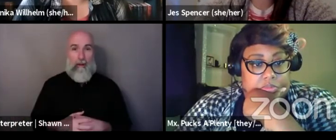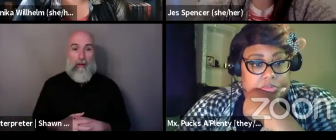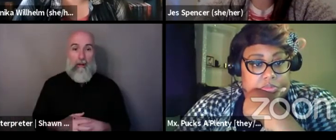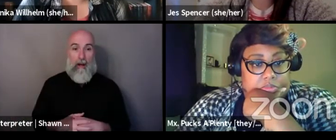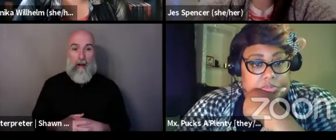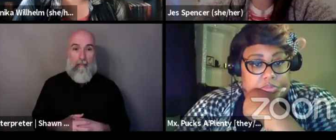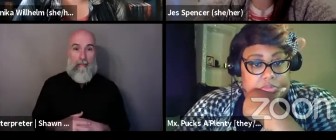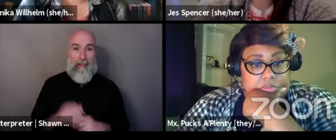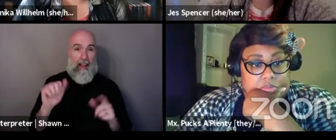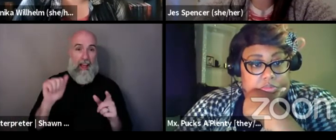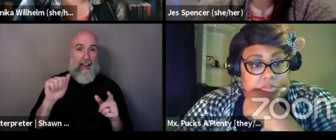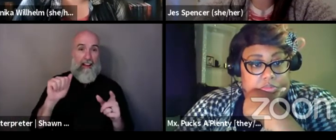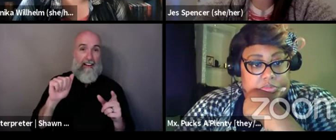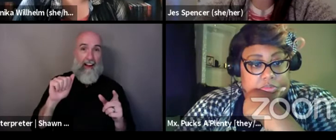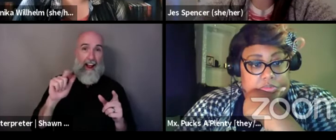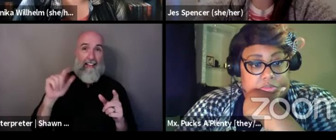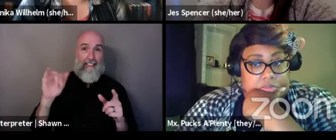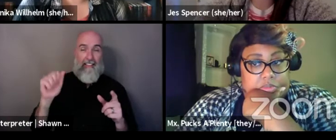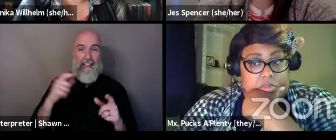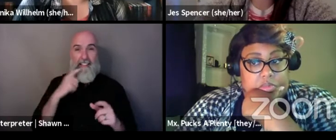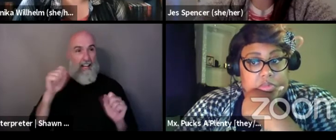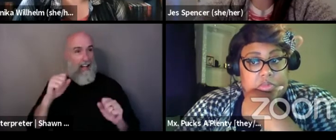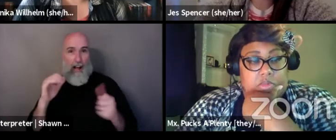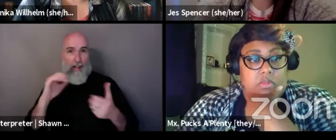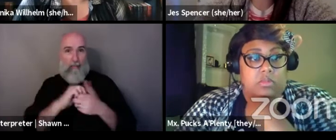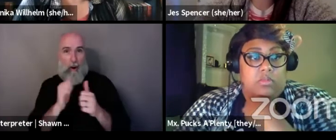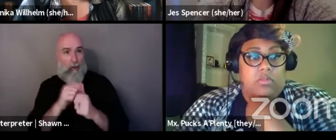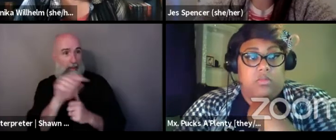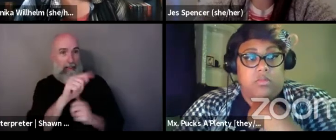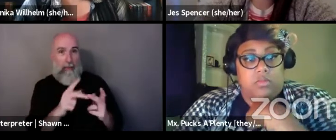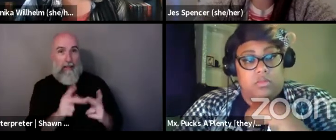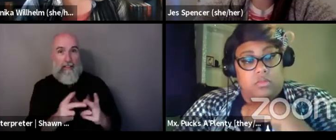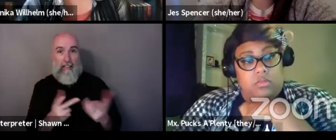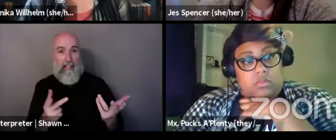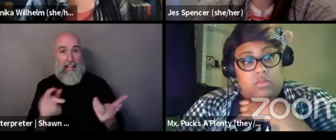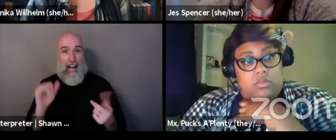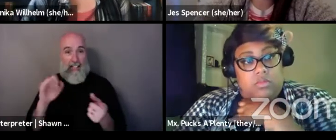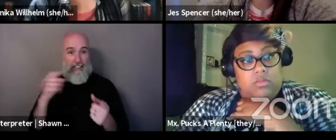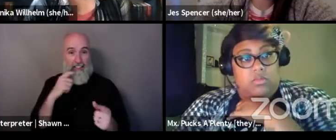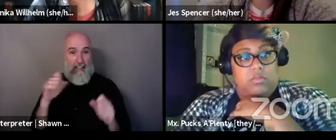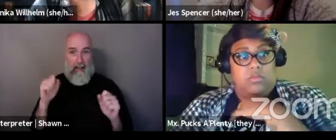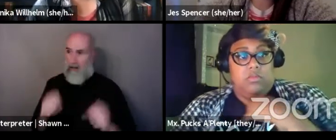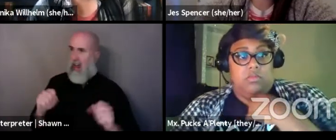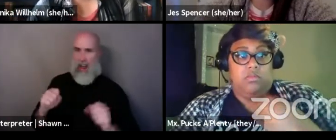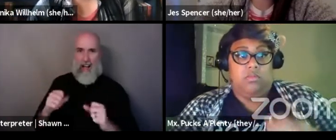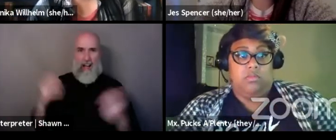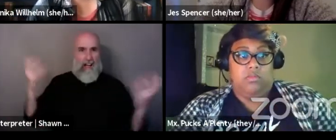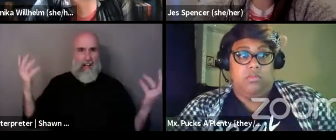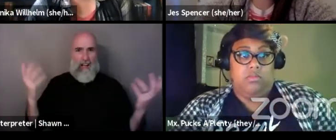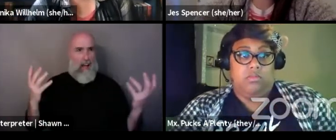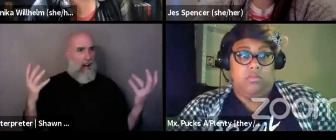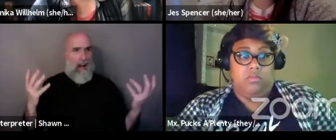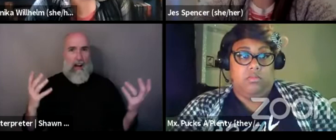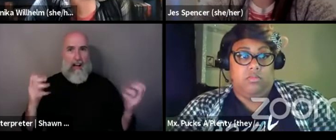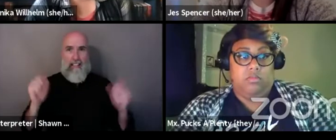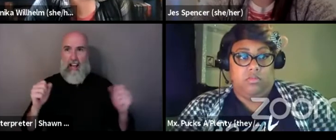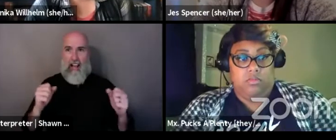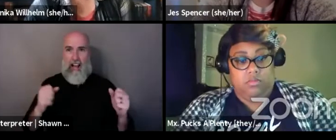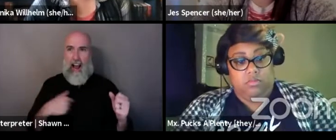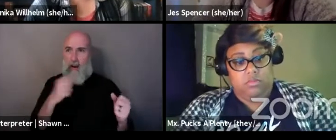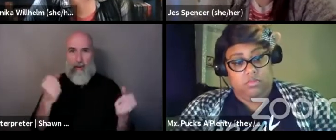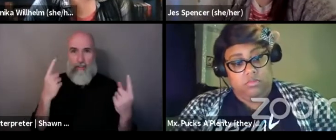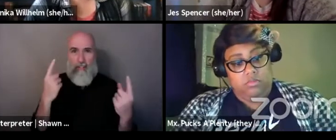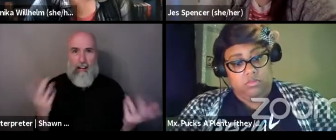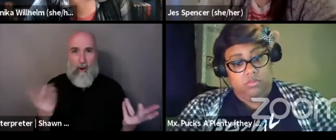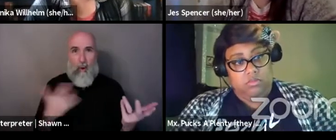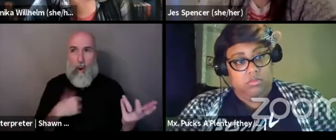like, I love that you were like, yeah, like, let's partner with these places. Like, I think Jeff said it too. And it's like, yeah, like, why? I don't understand